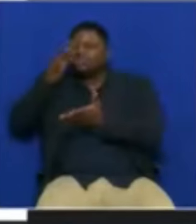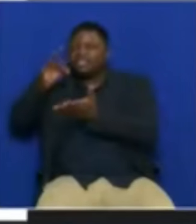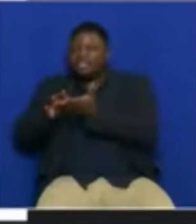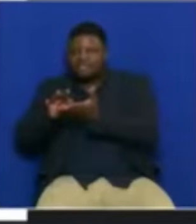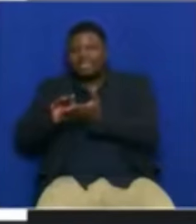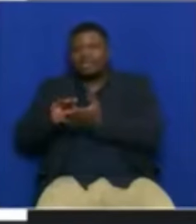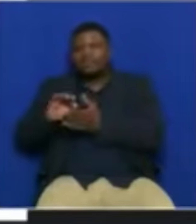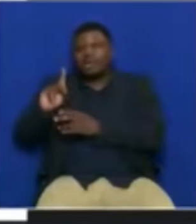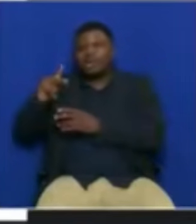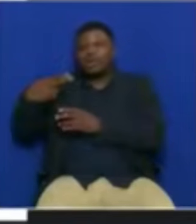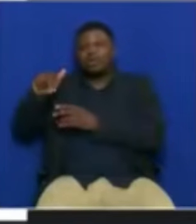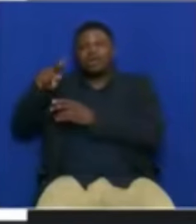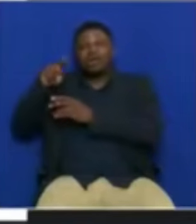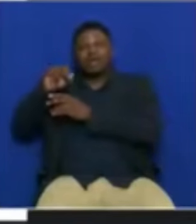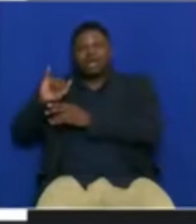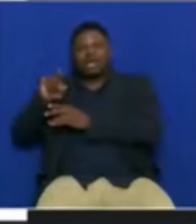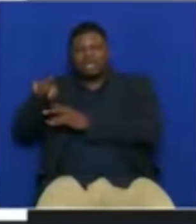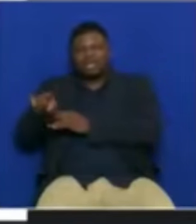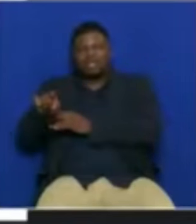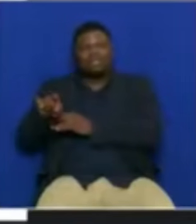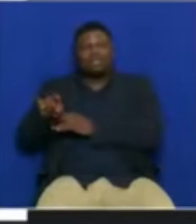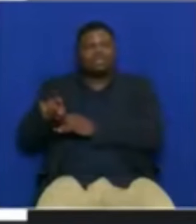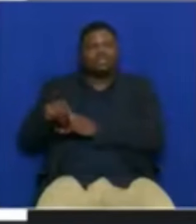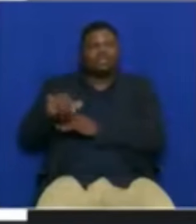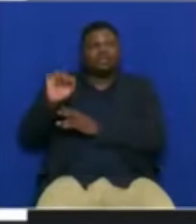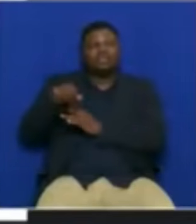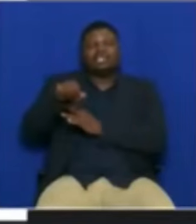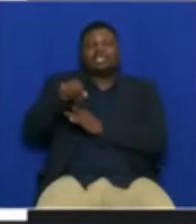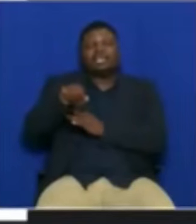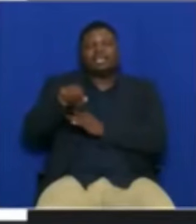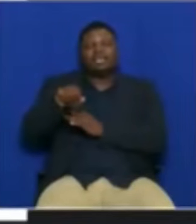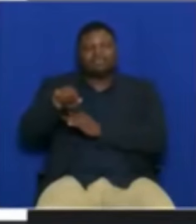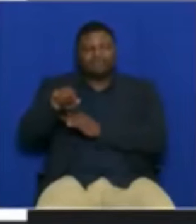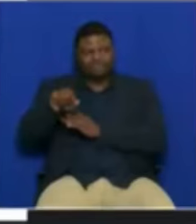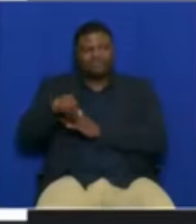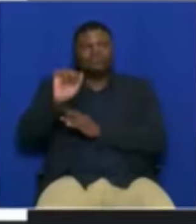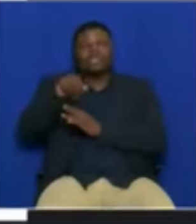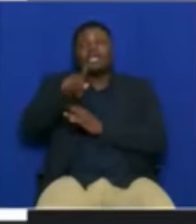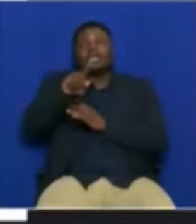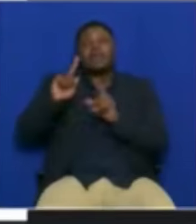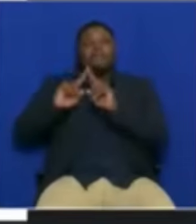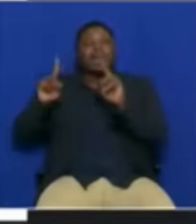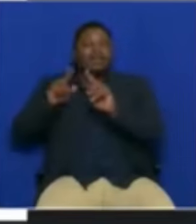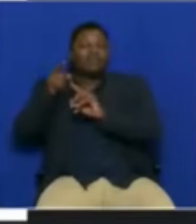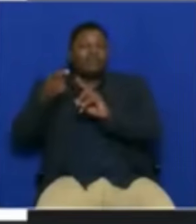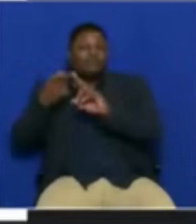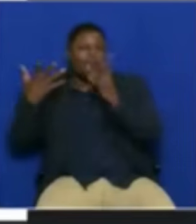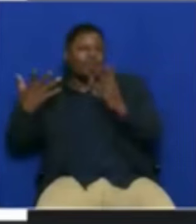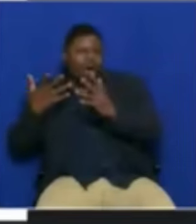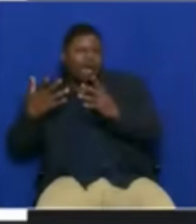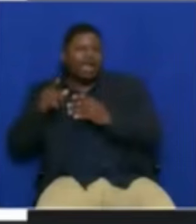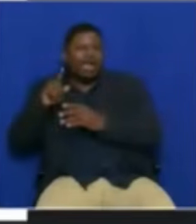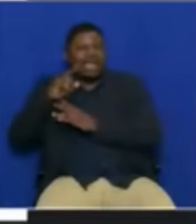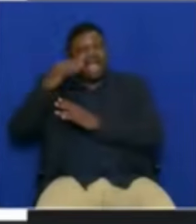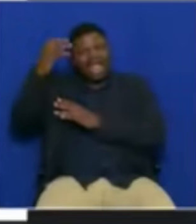provincial head? I shouldn't read it No, that way. he's Okay. not he's at national head office. He's one of the generals at national head